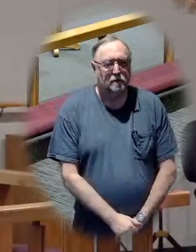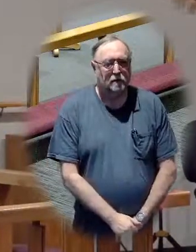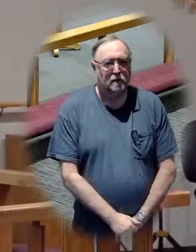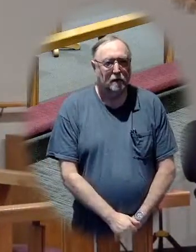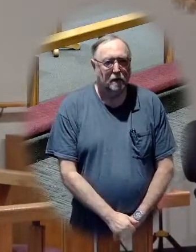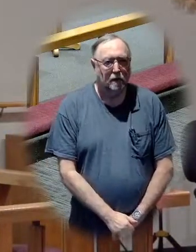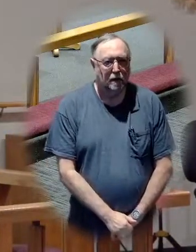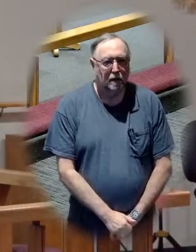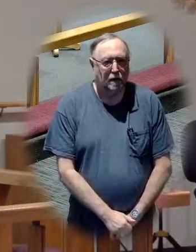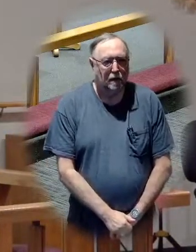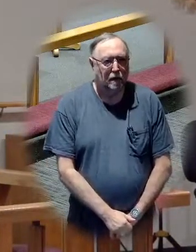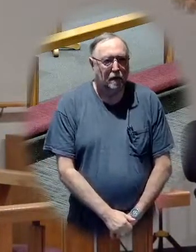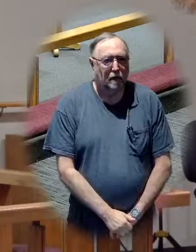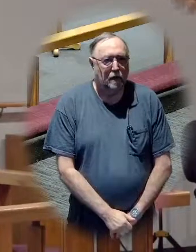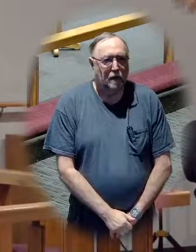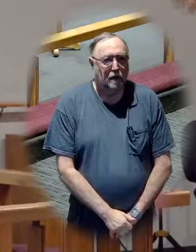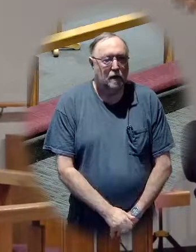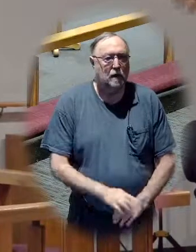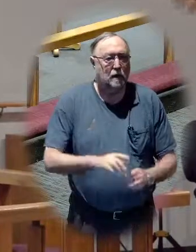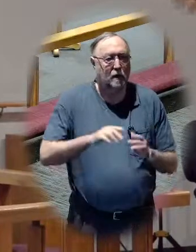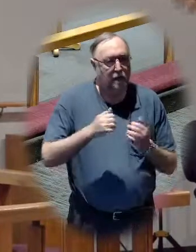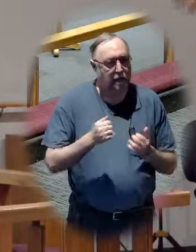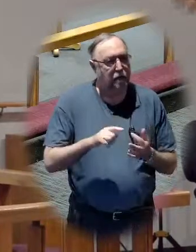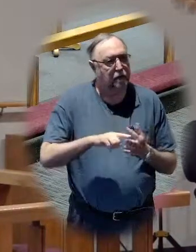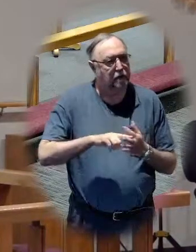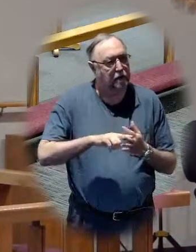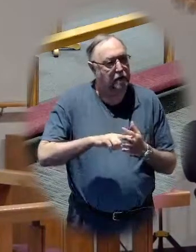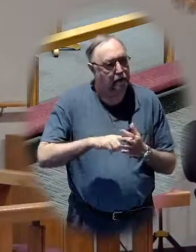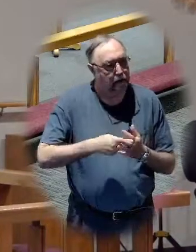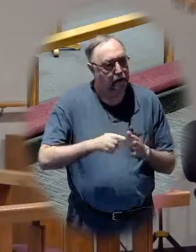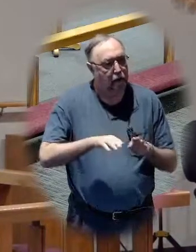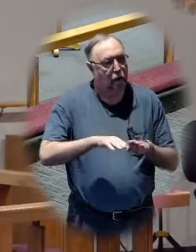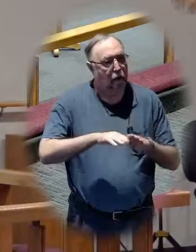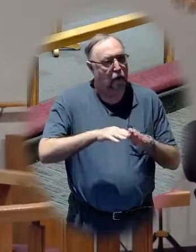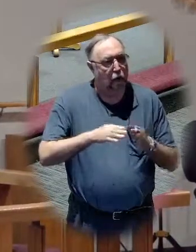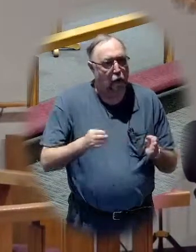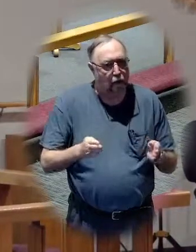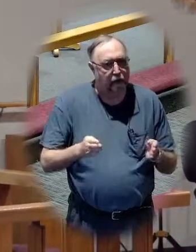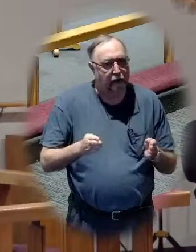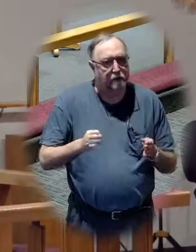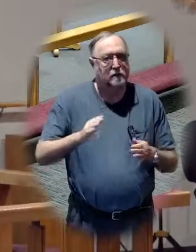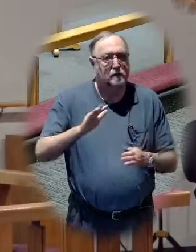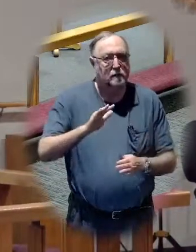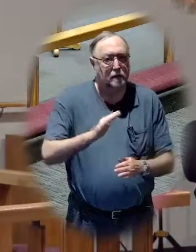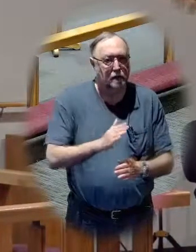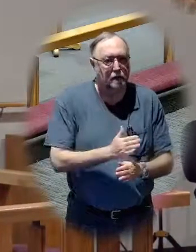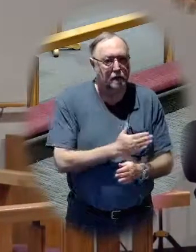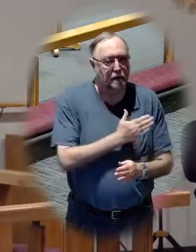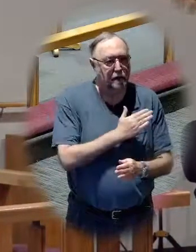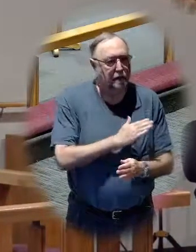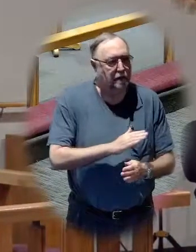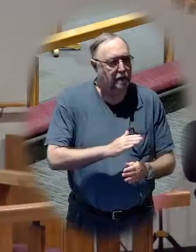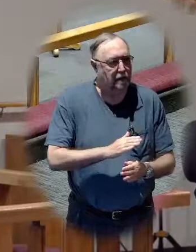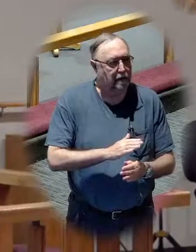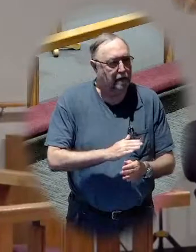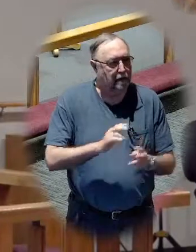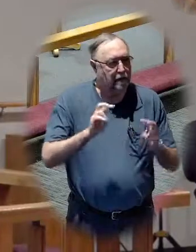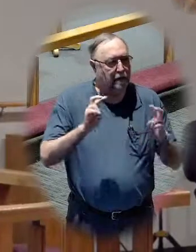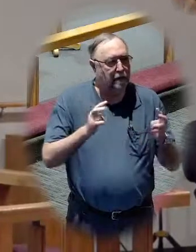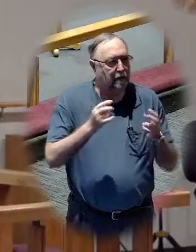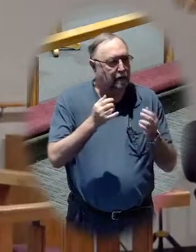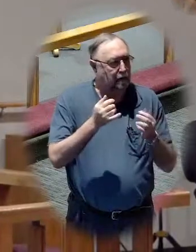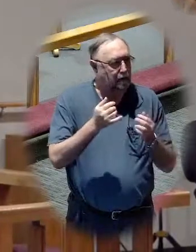So with that, let's go ahead and begin our opening hymn. Now sing we, now rejoice.